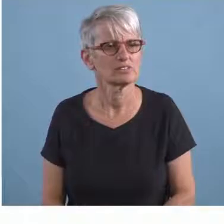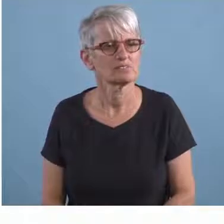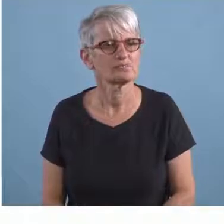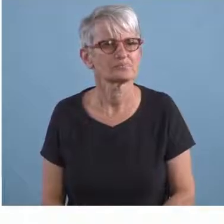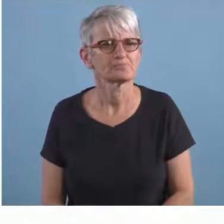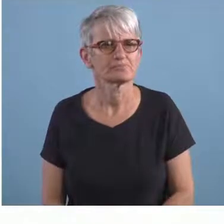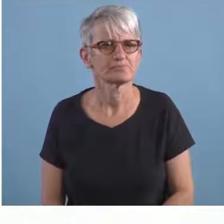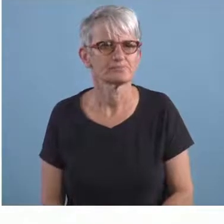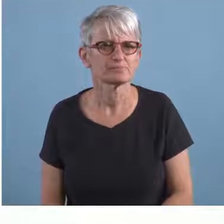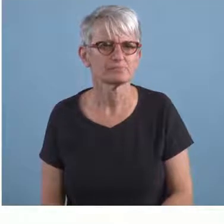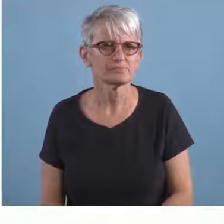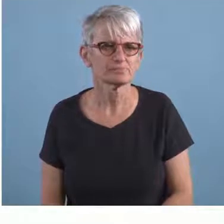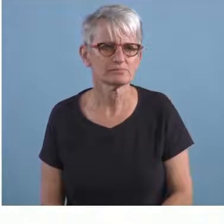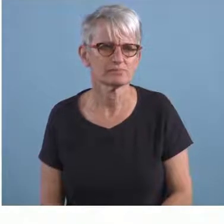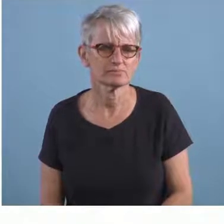slide,